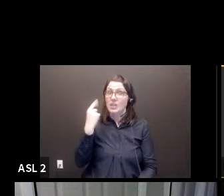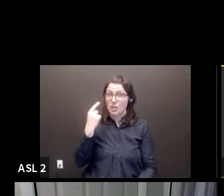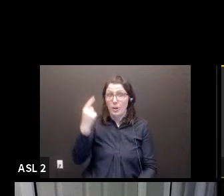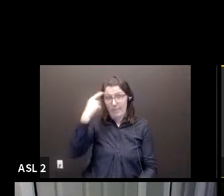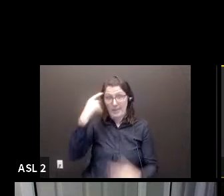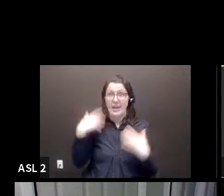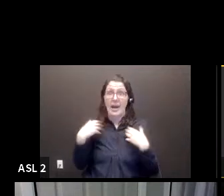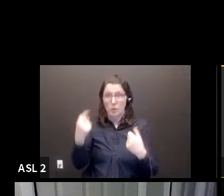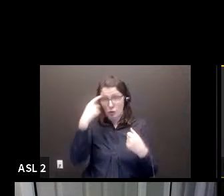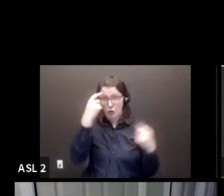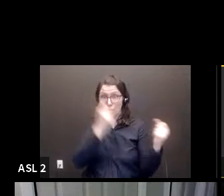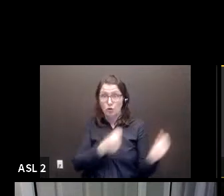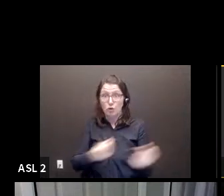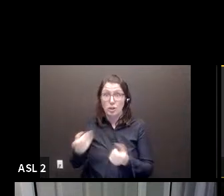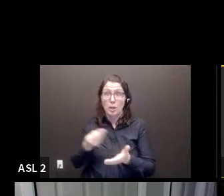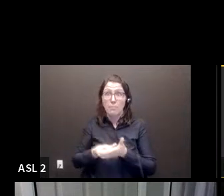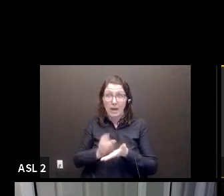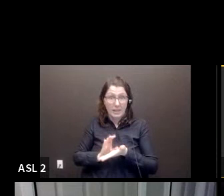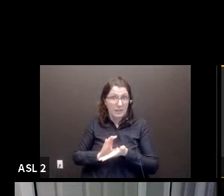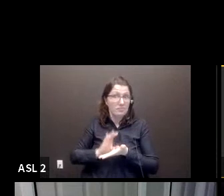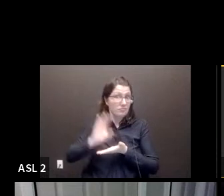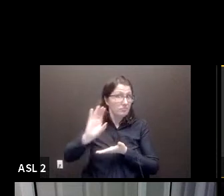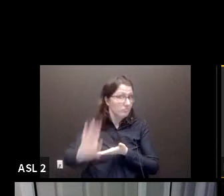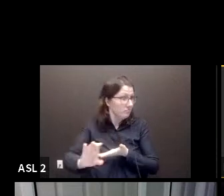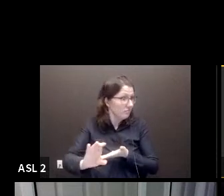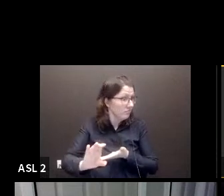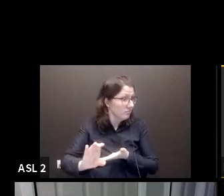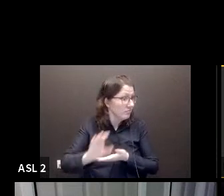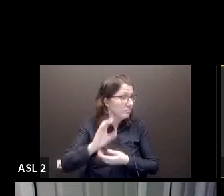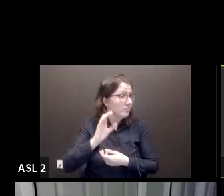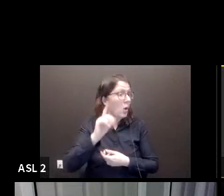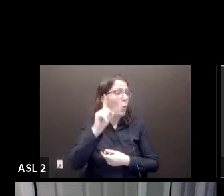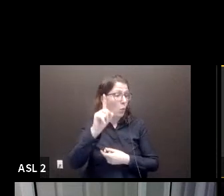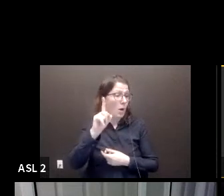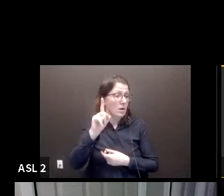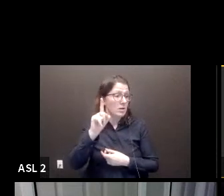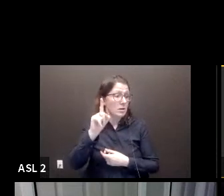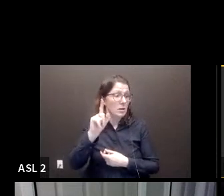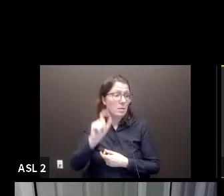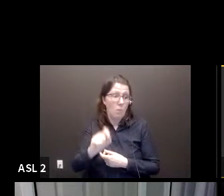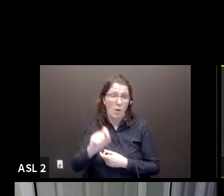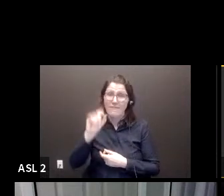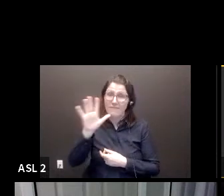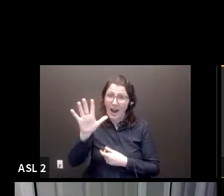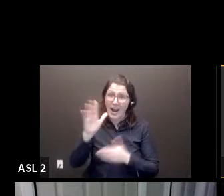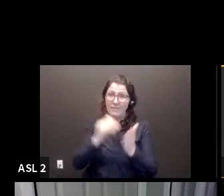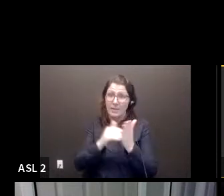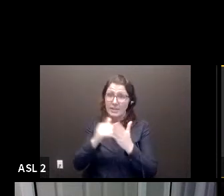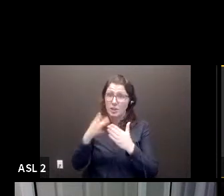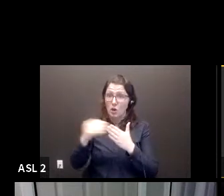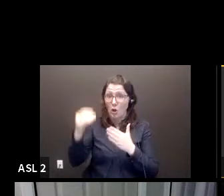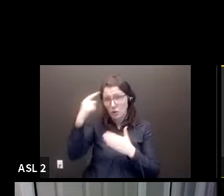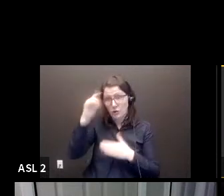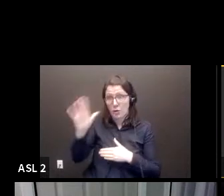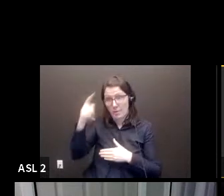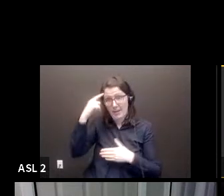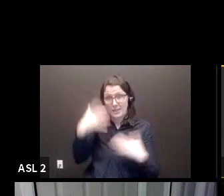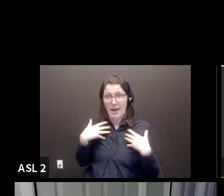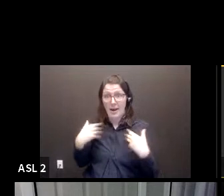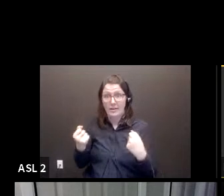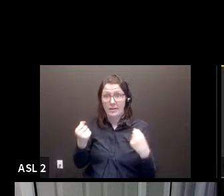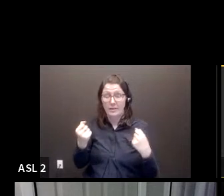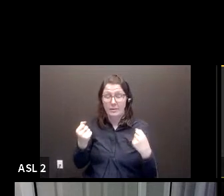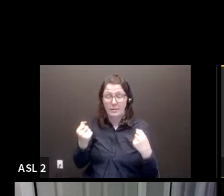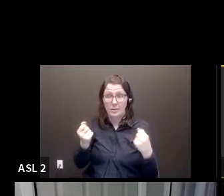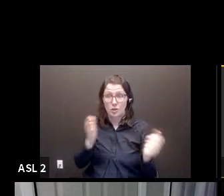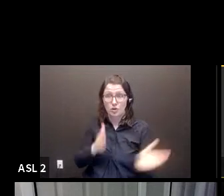kind of have and i think other people have is where has this money gone towards you know where has this money gone um because i haven't seen it and i think that other people in the community haven't seen